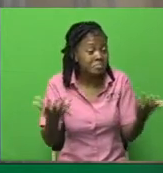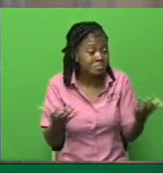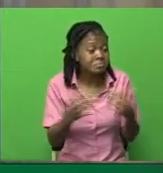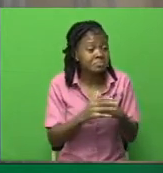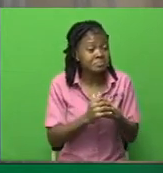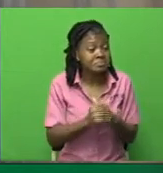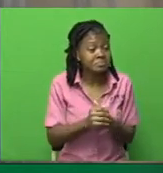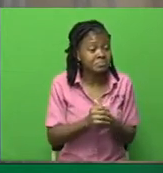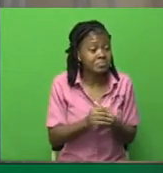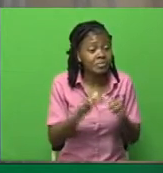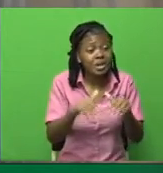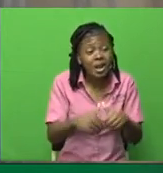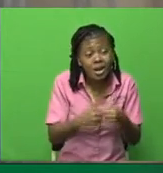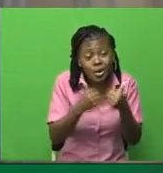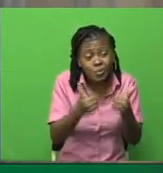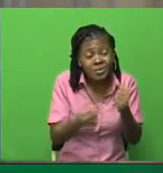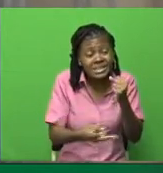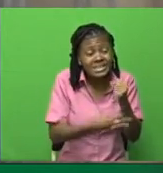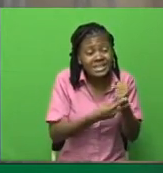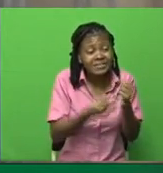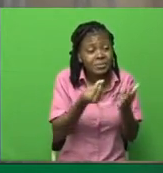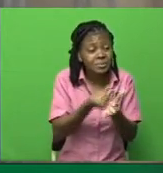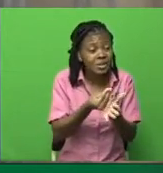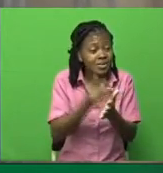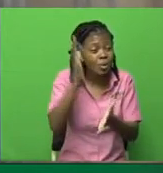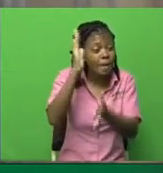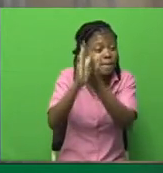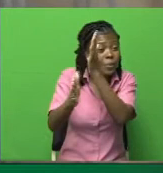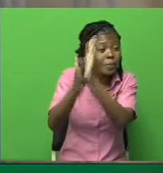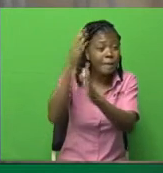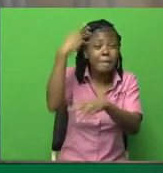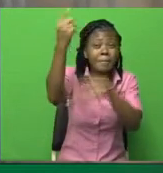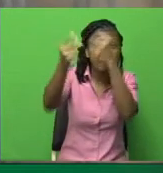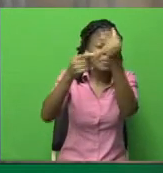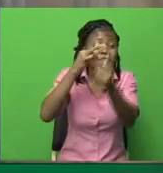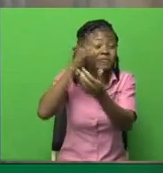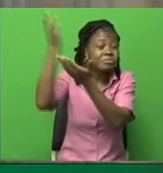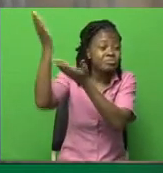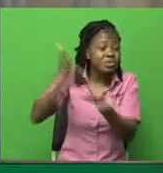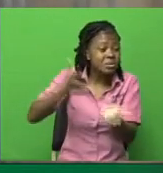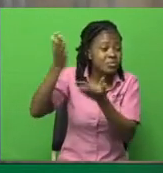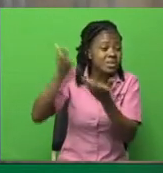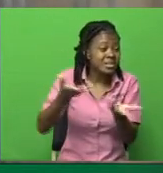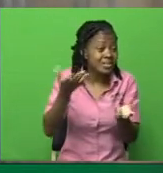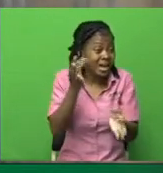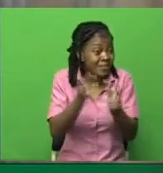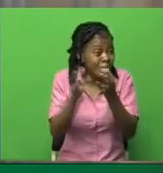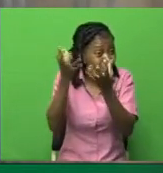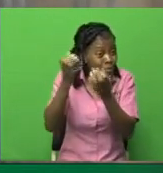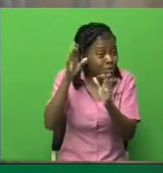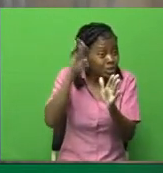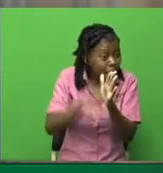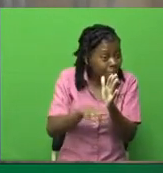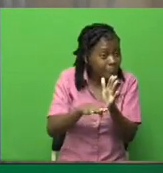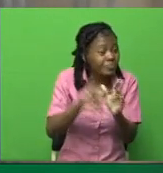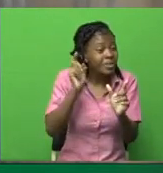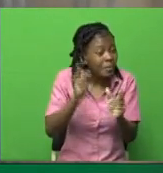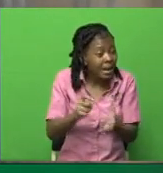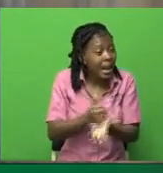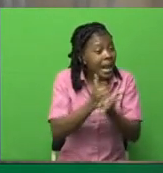Bill if we continue to dismiss the plight of our farmers Mr Javed Rahman